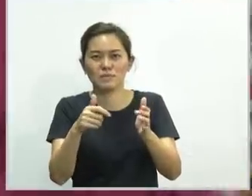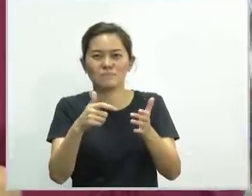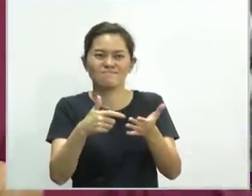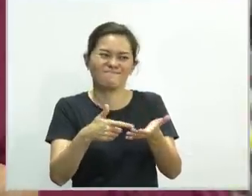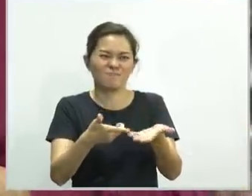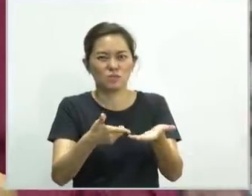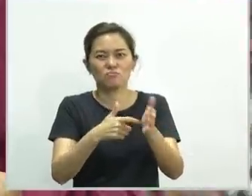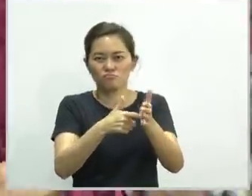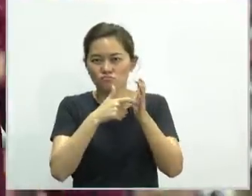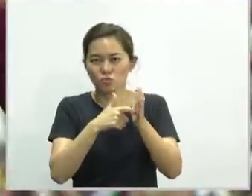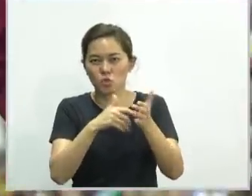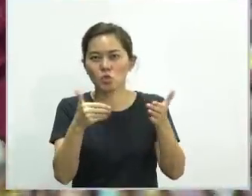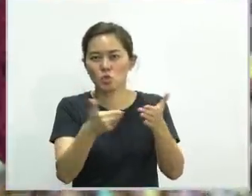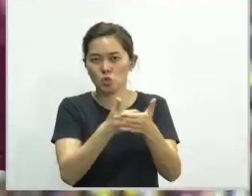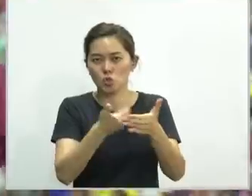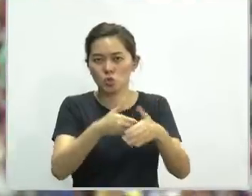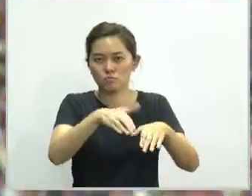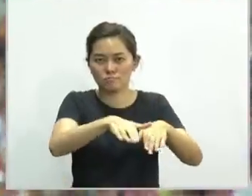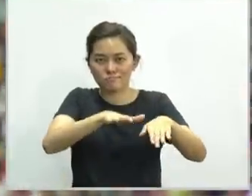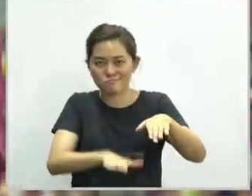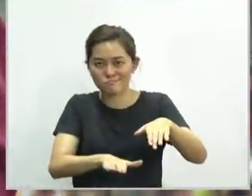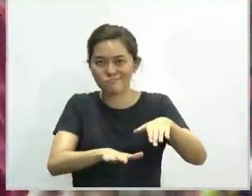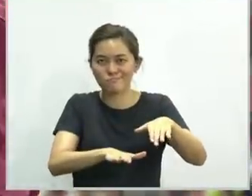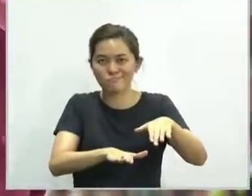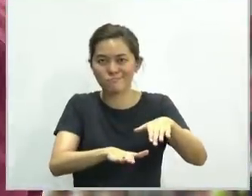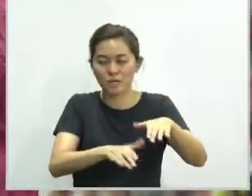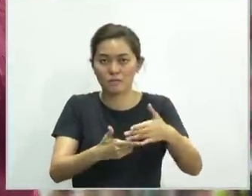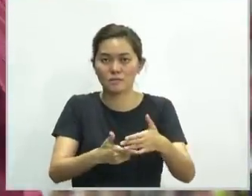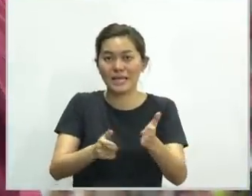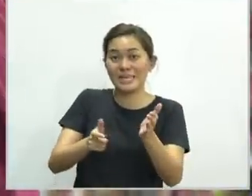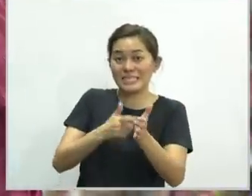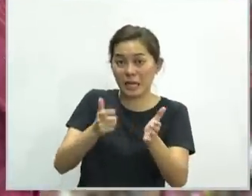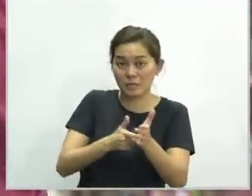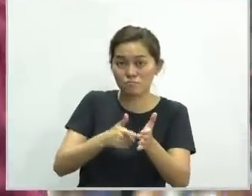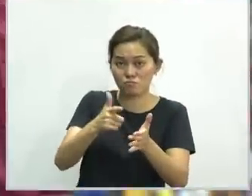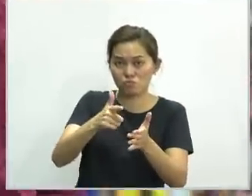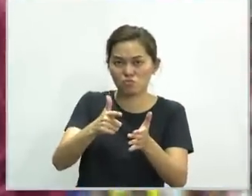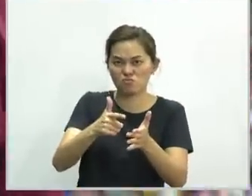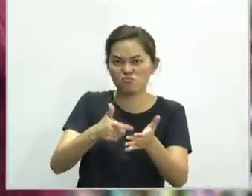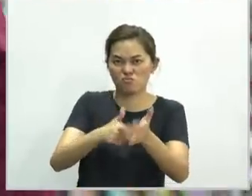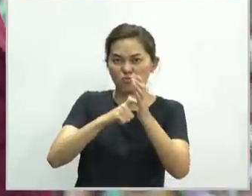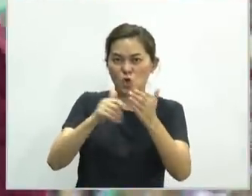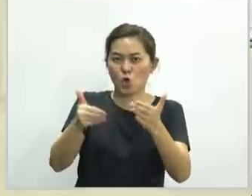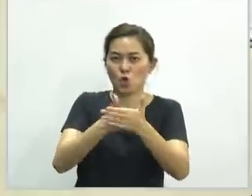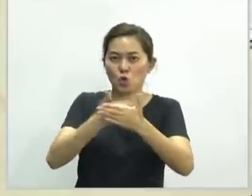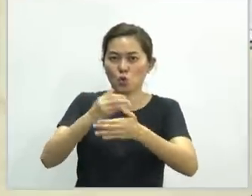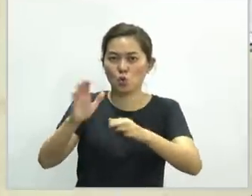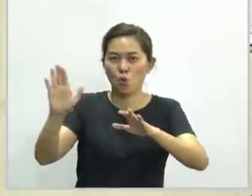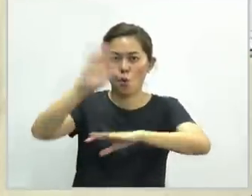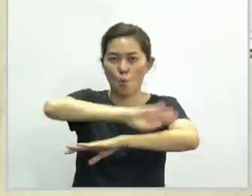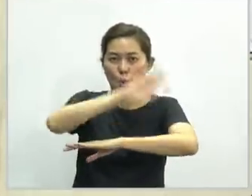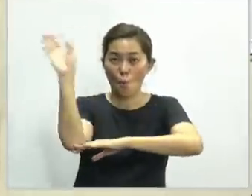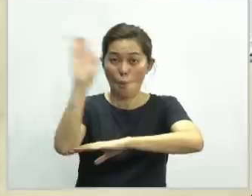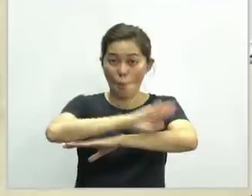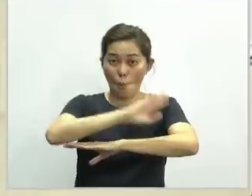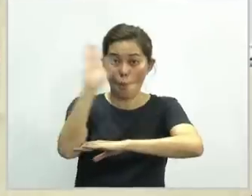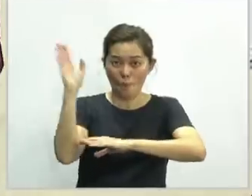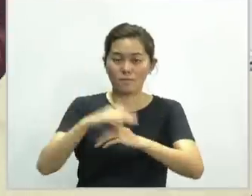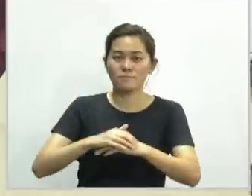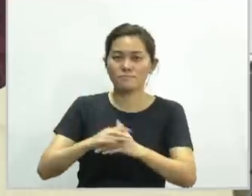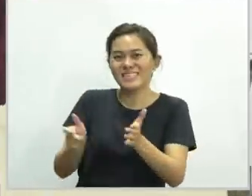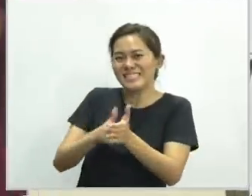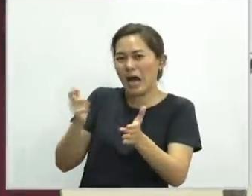pads. Sometimes you might need new windscreen wipers.